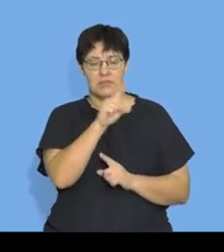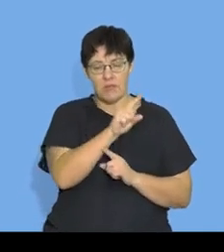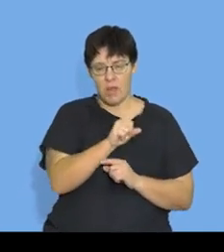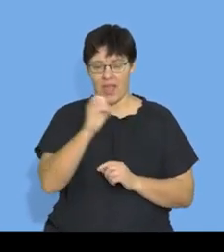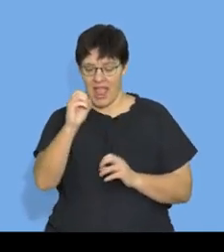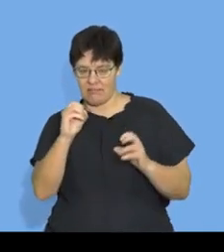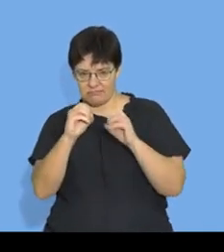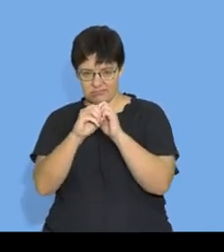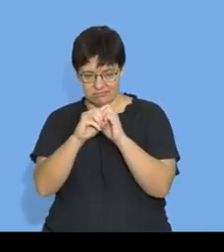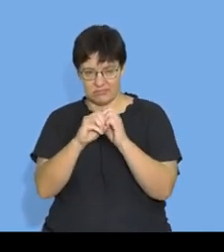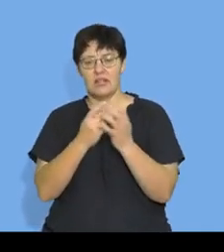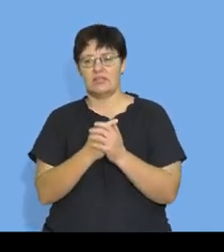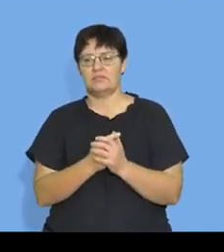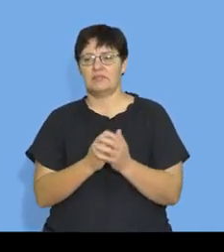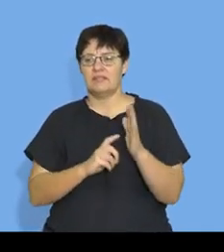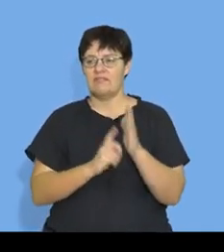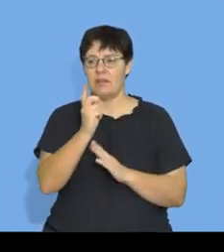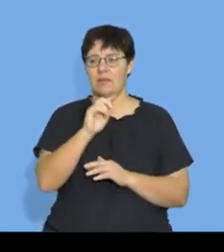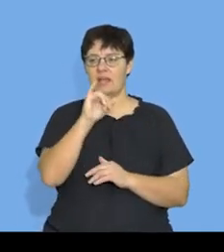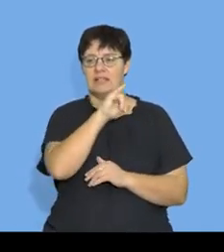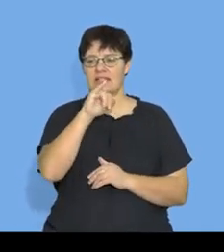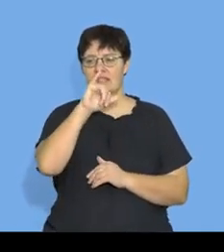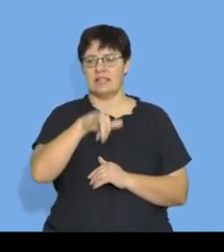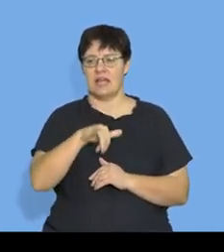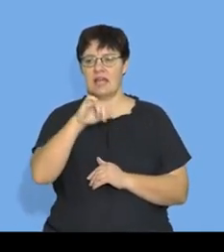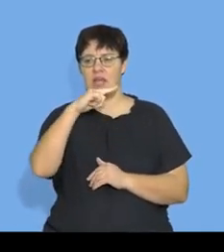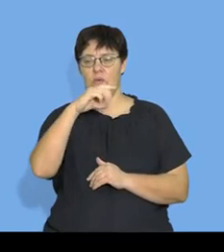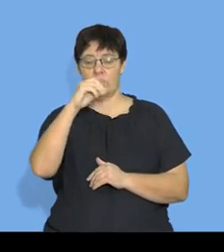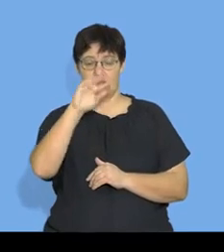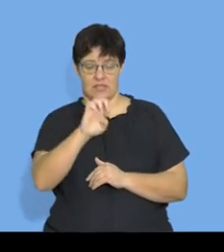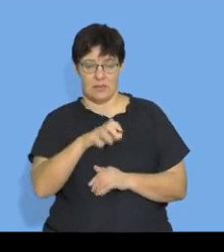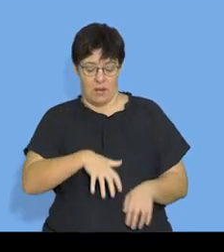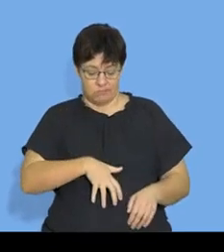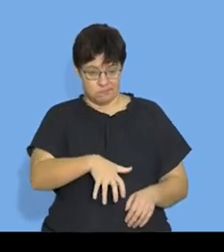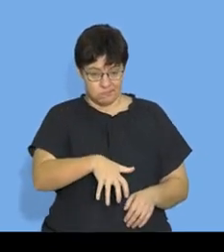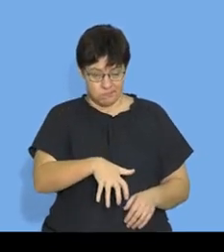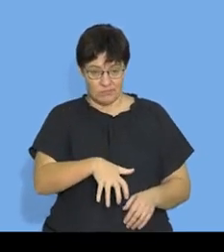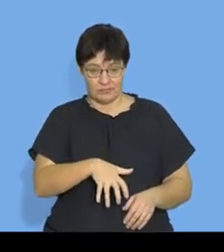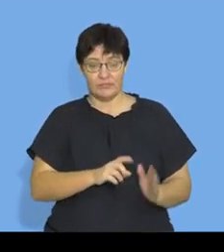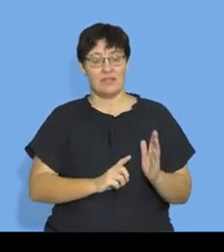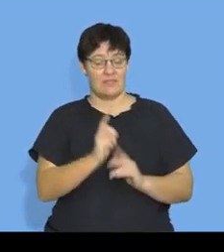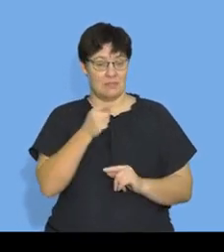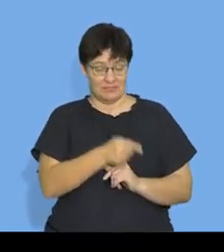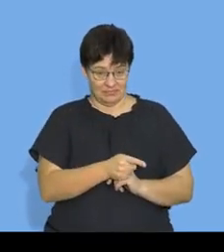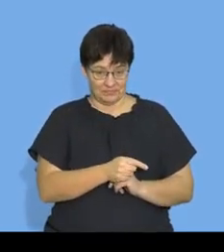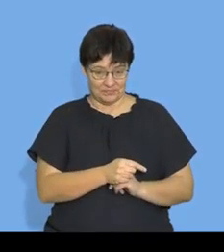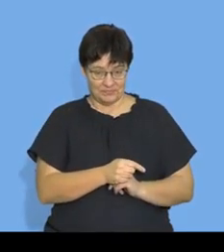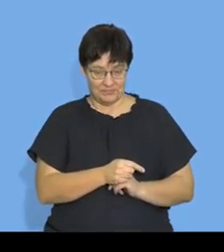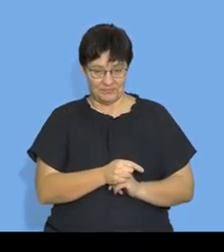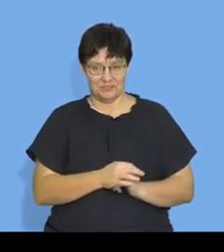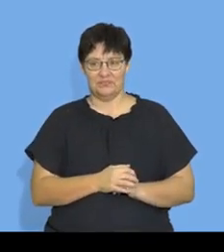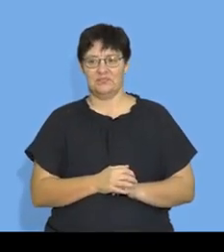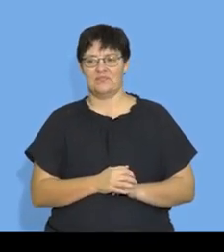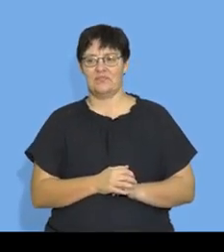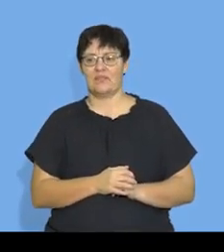and the development of zygote, and that's important for us to be able to understand how pregnancy and the further development occurs